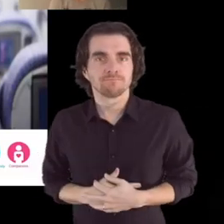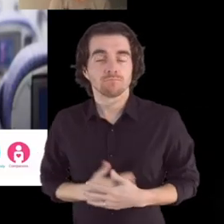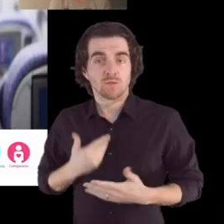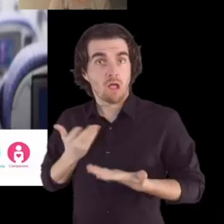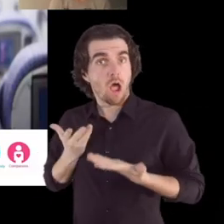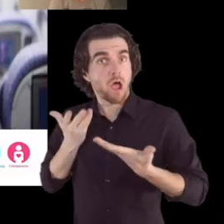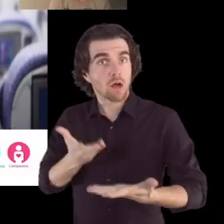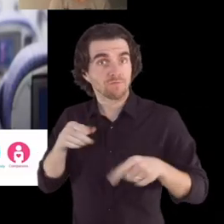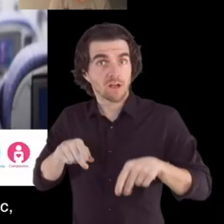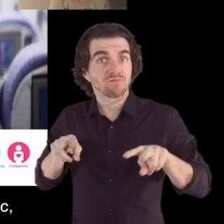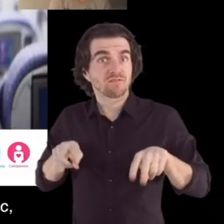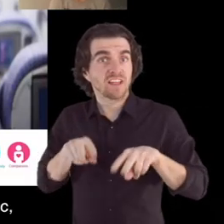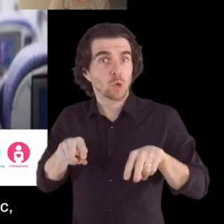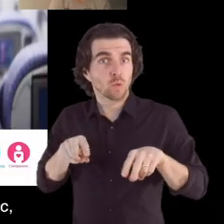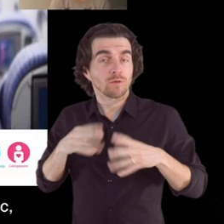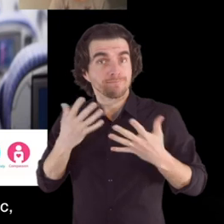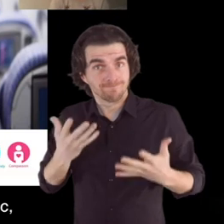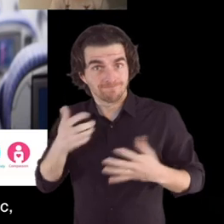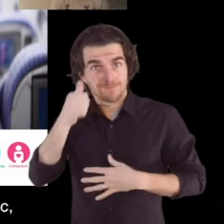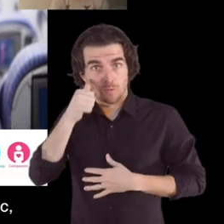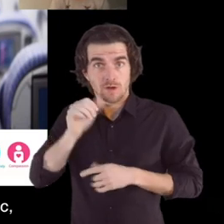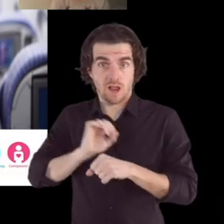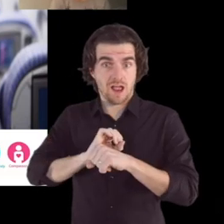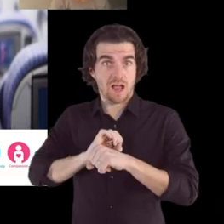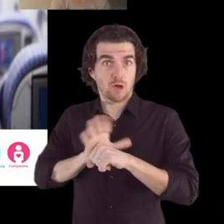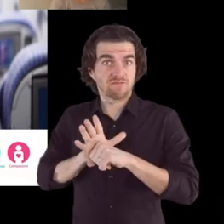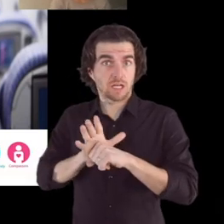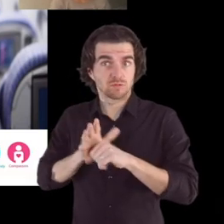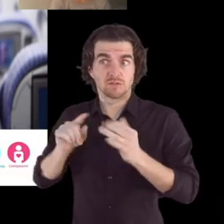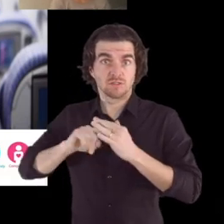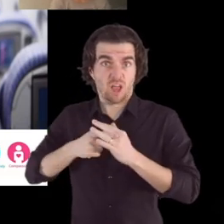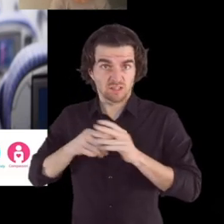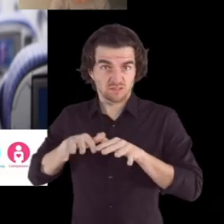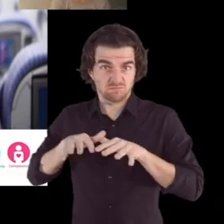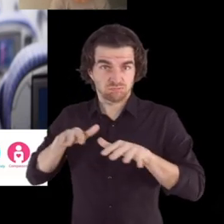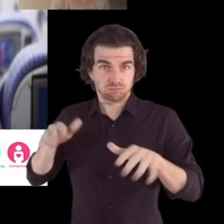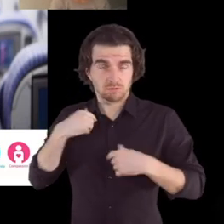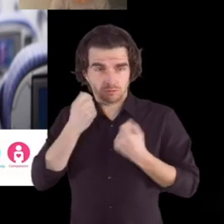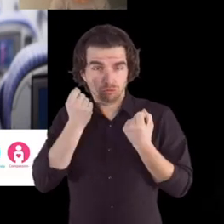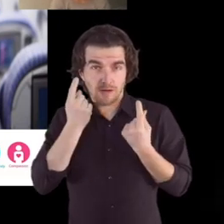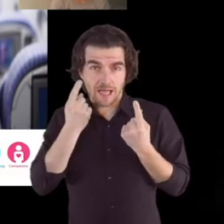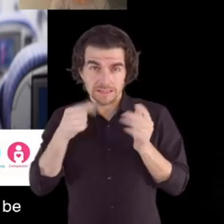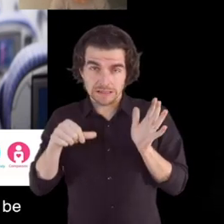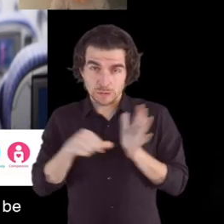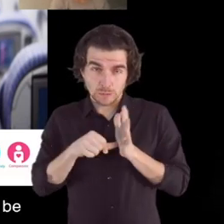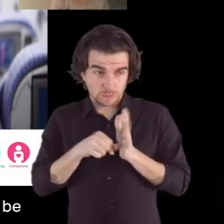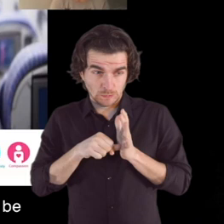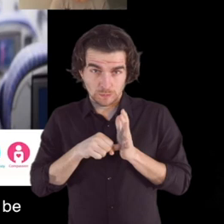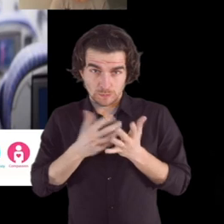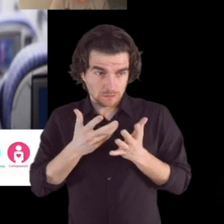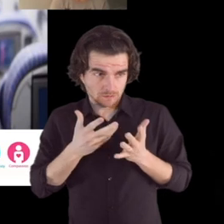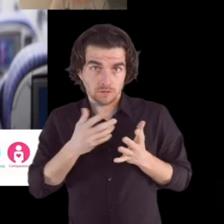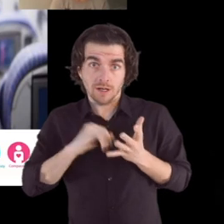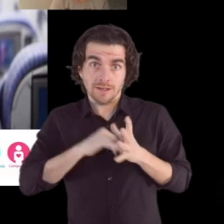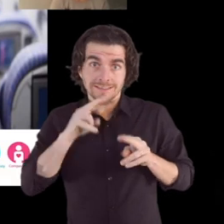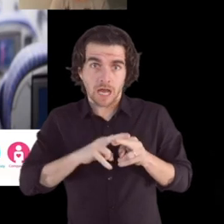So we're offering this video. I suppose at the start of the pandemic, we really saw the importance of supporting our staff because we knew that this was going to be a